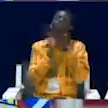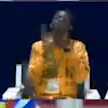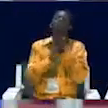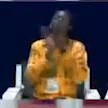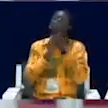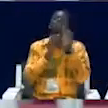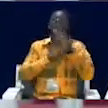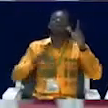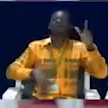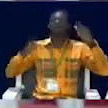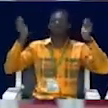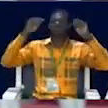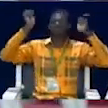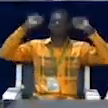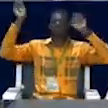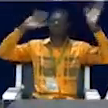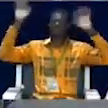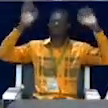praise the